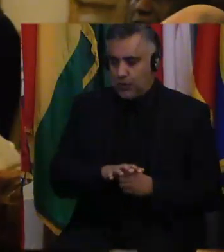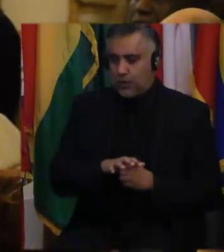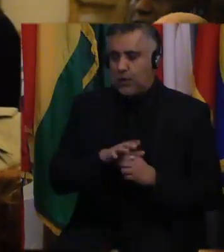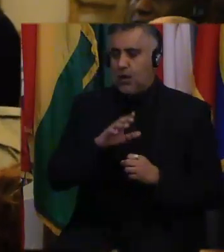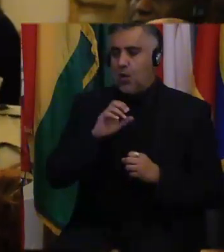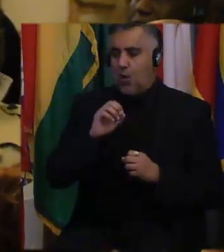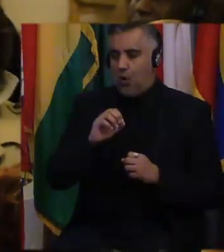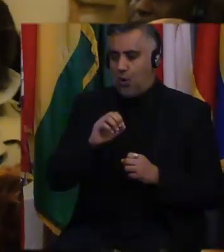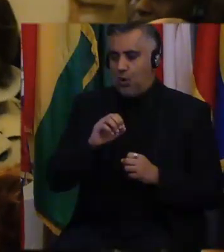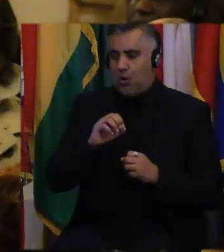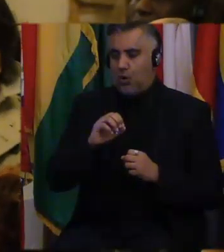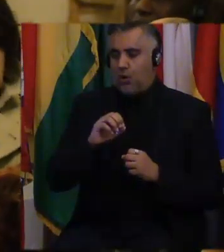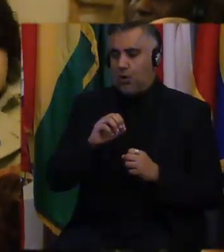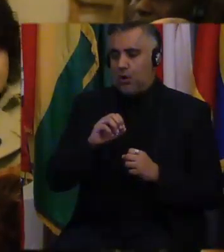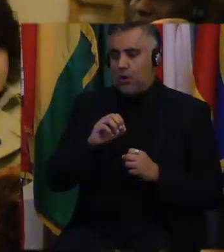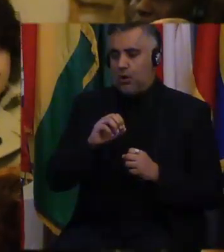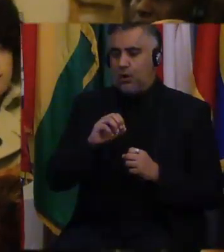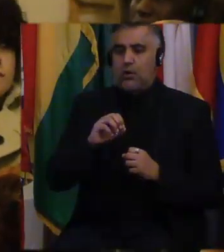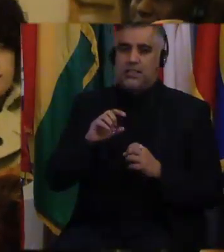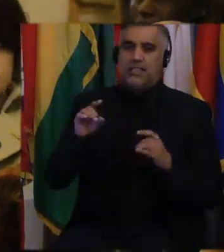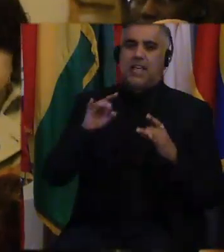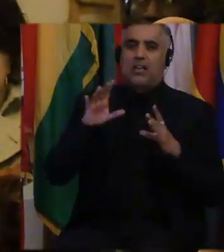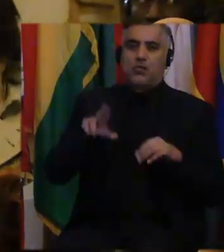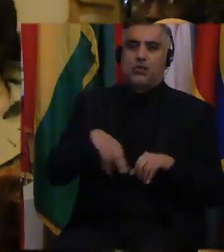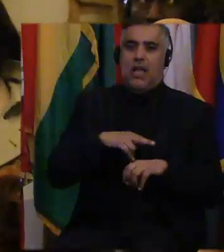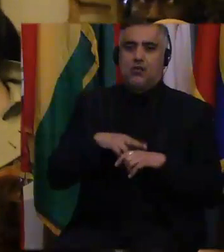or also disasters,